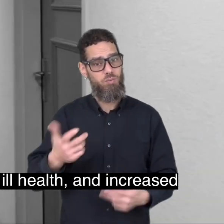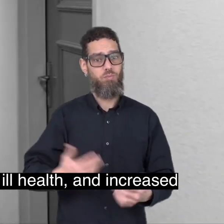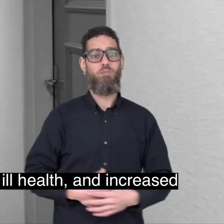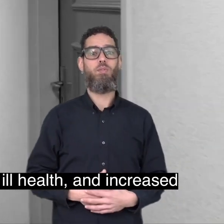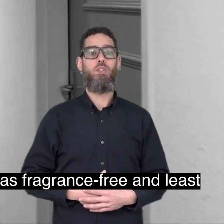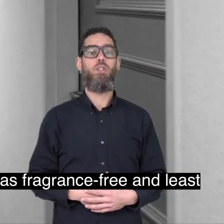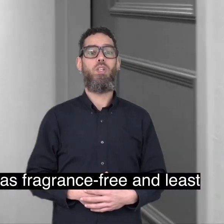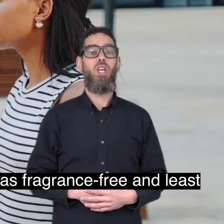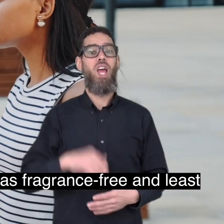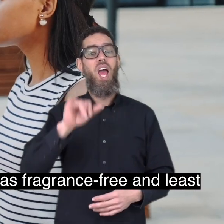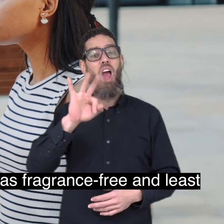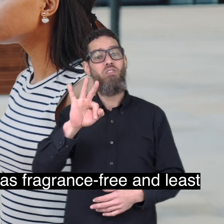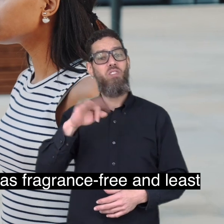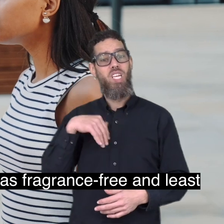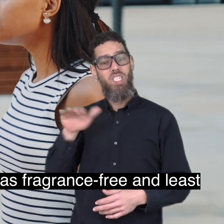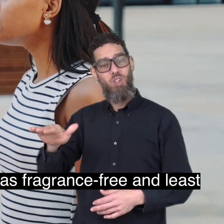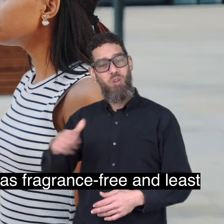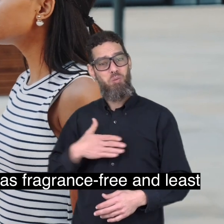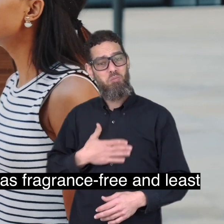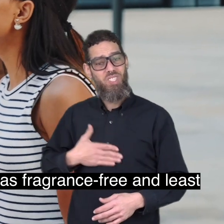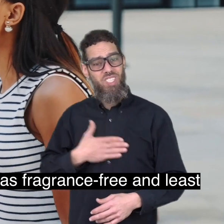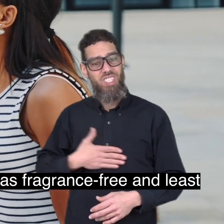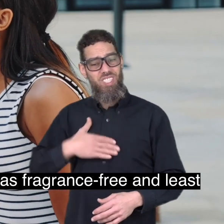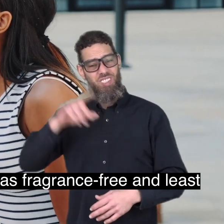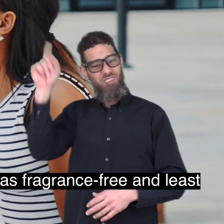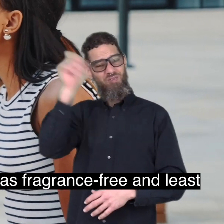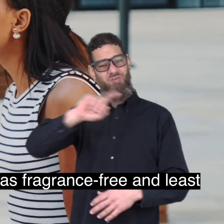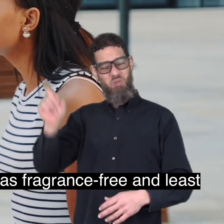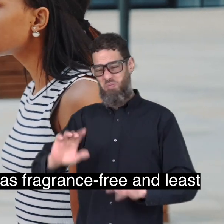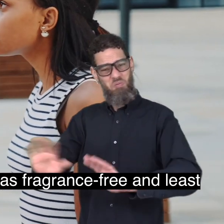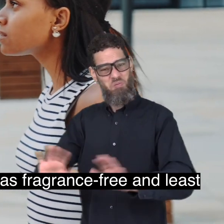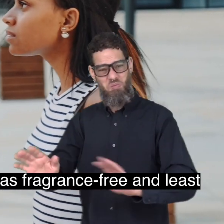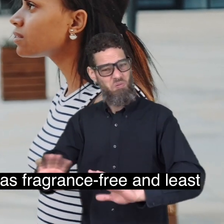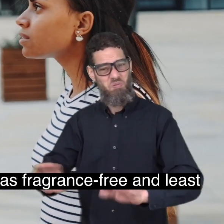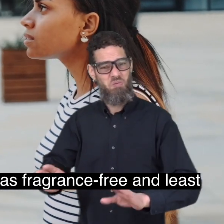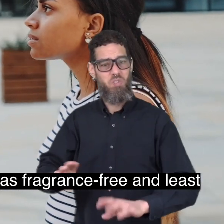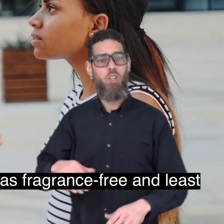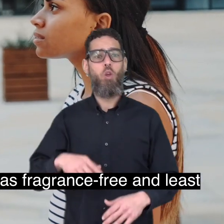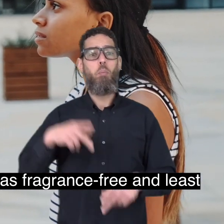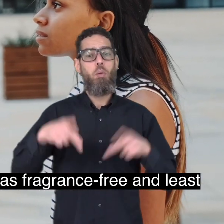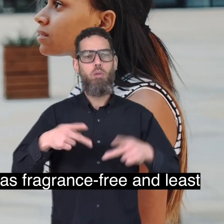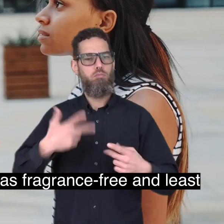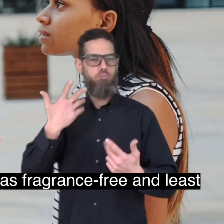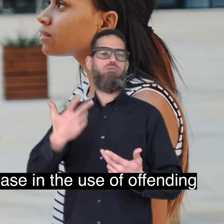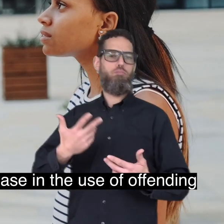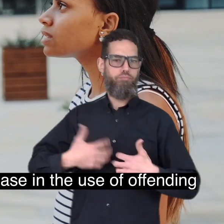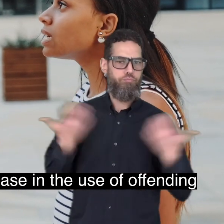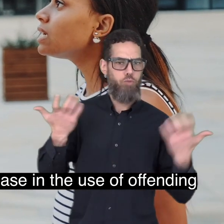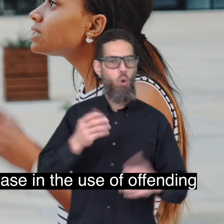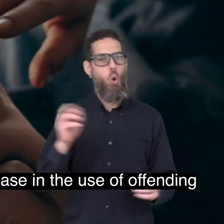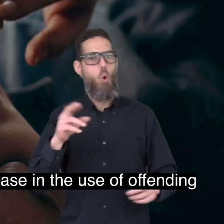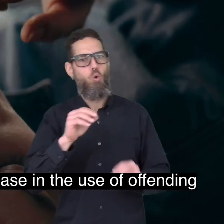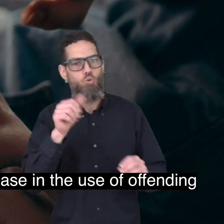increased disability. Oftentimes, requests to neighbors for accommodation such as fragrance-free and least toxic product use